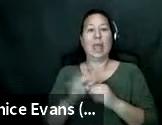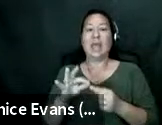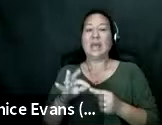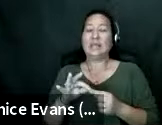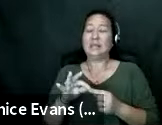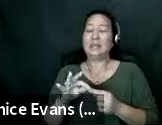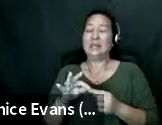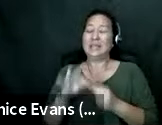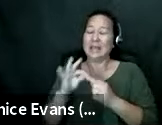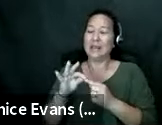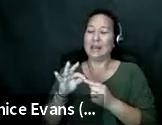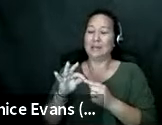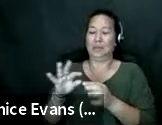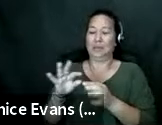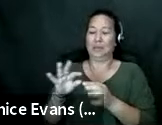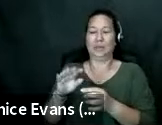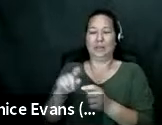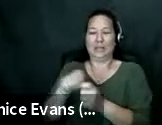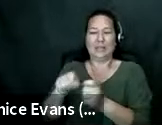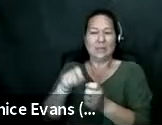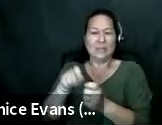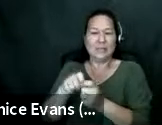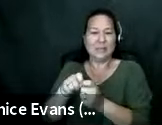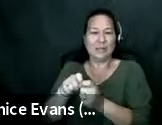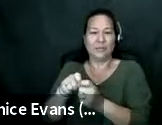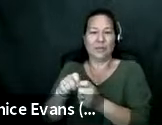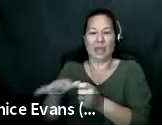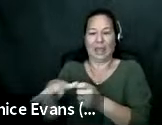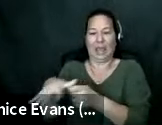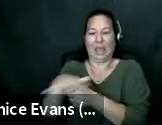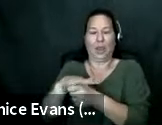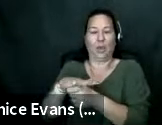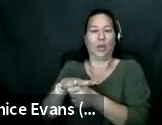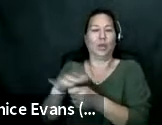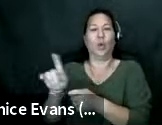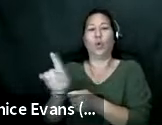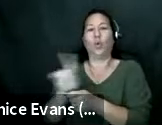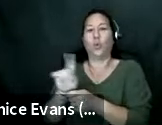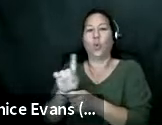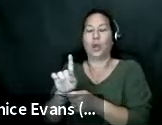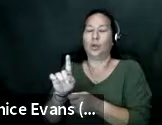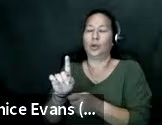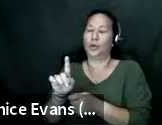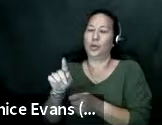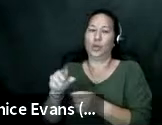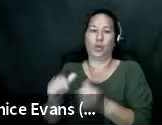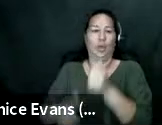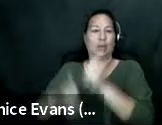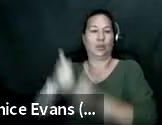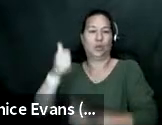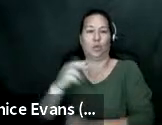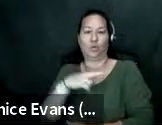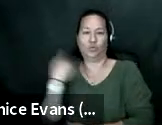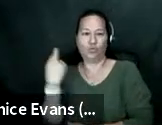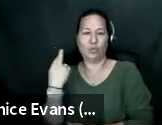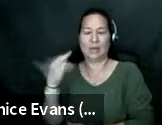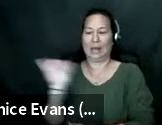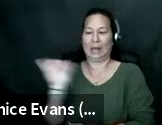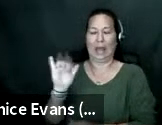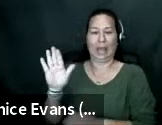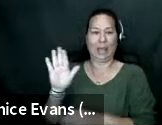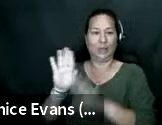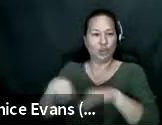settings, including those where there are children and youth, especially those that are not vaccinated,